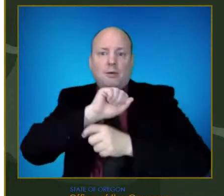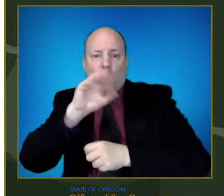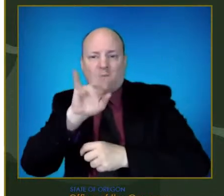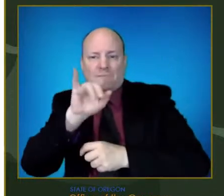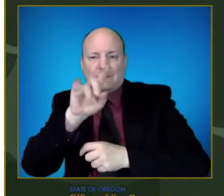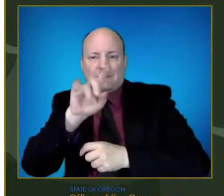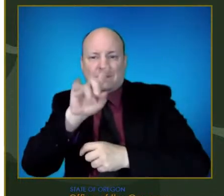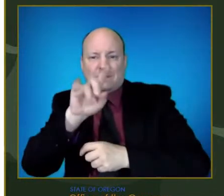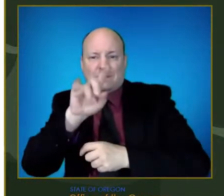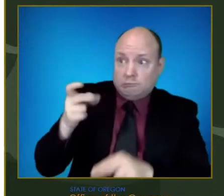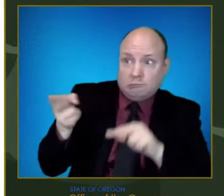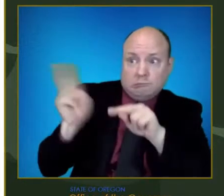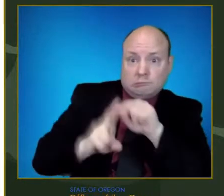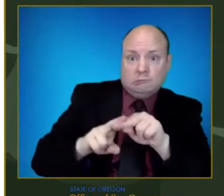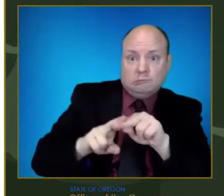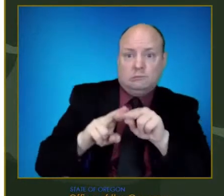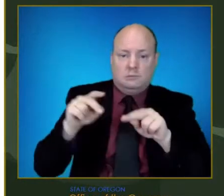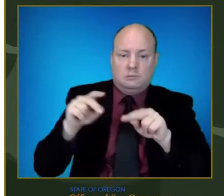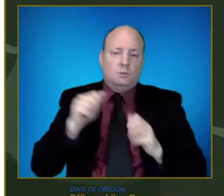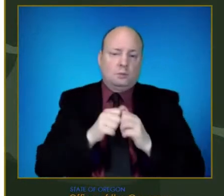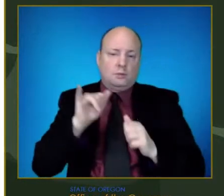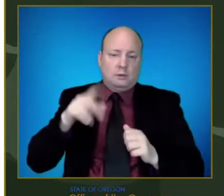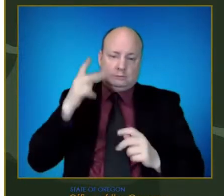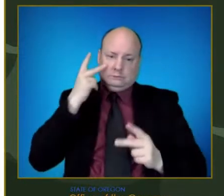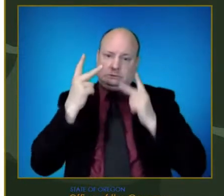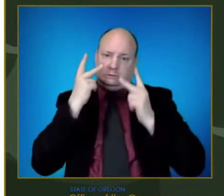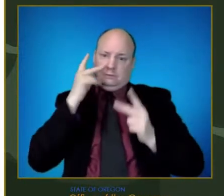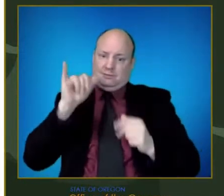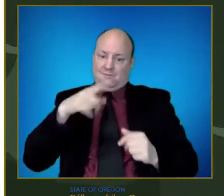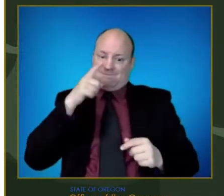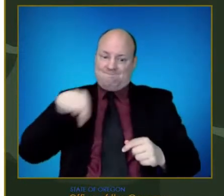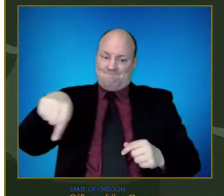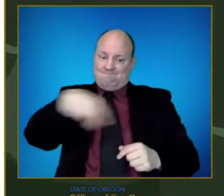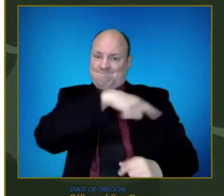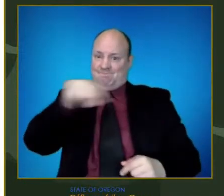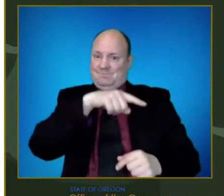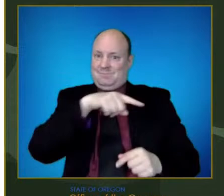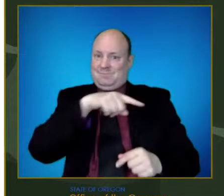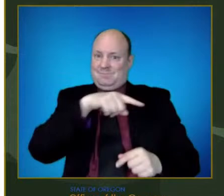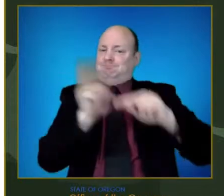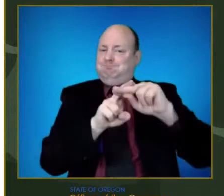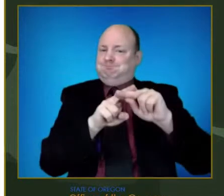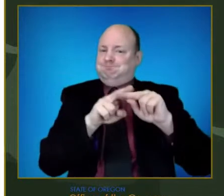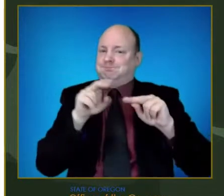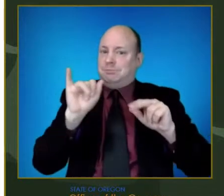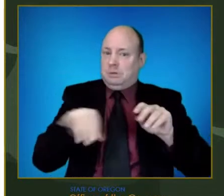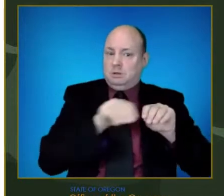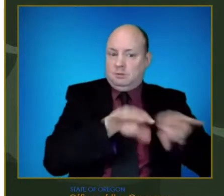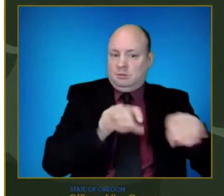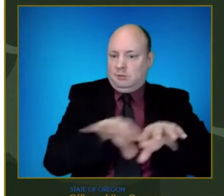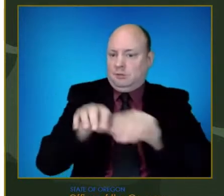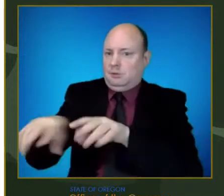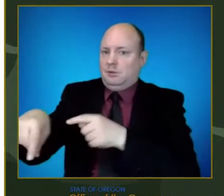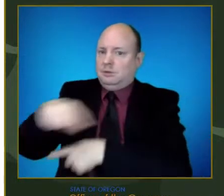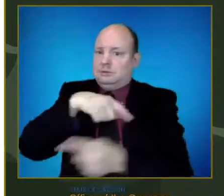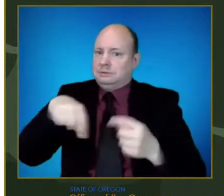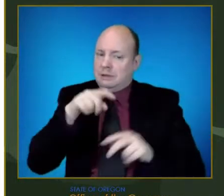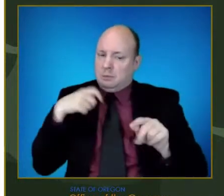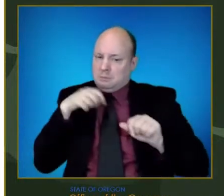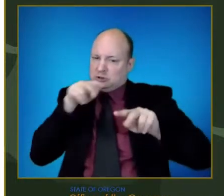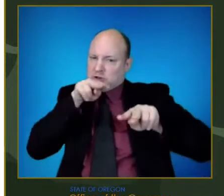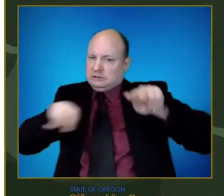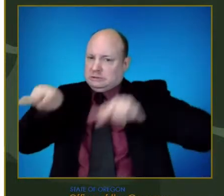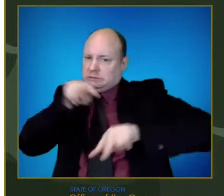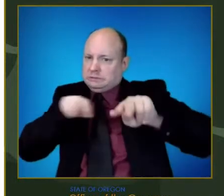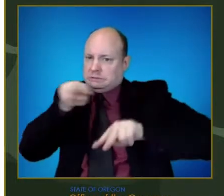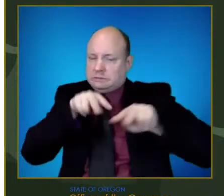family clusters. Short-circuiting family transmission protects loved ones of vulnerable frontline workers and in turn helps keep the virus from being passed